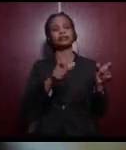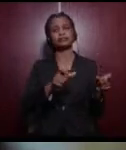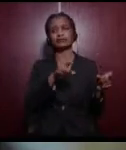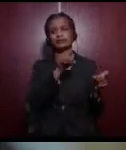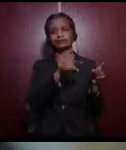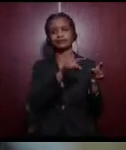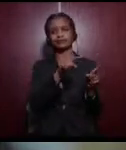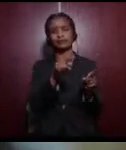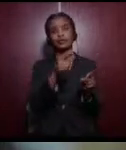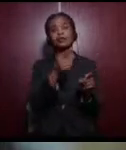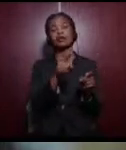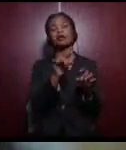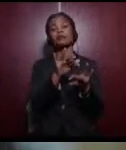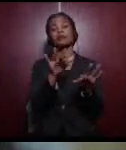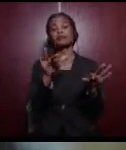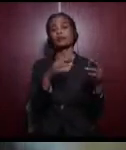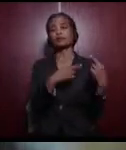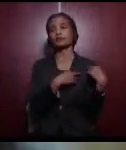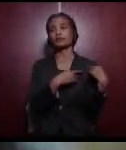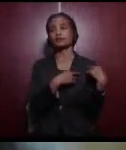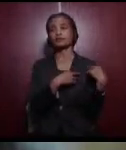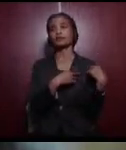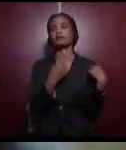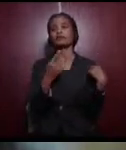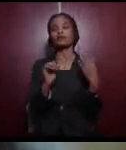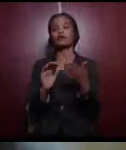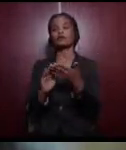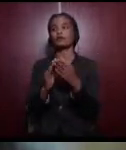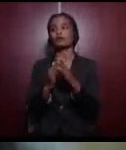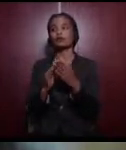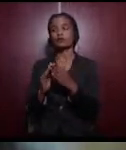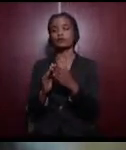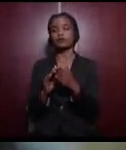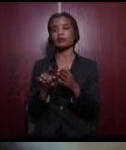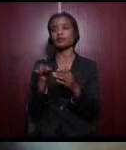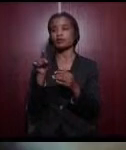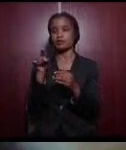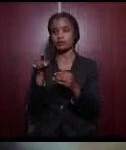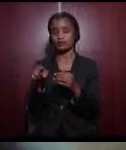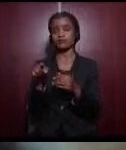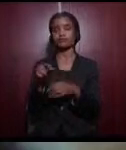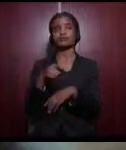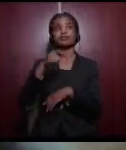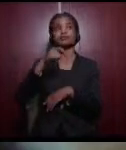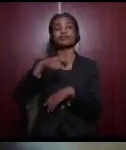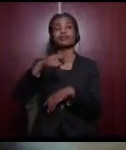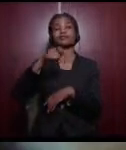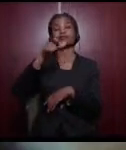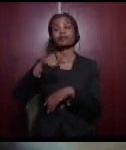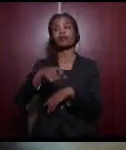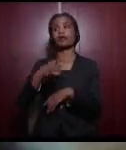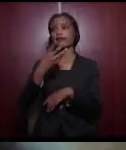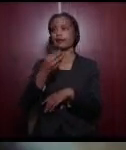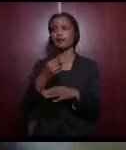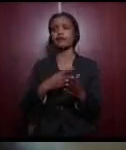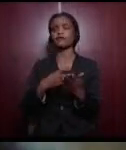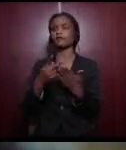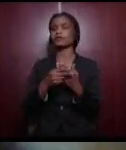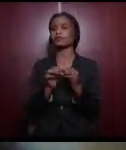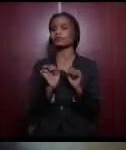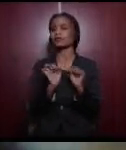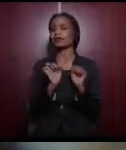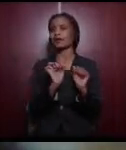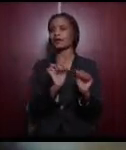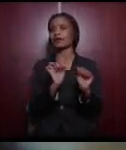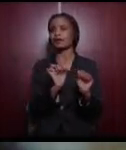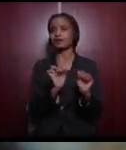are responsible for the community. Because Speaker Leena, only the projects say I think